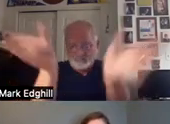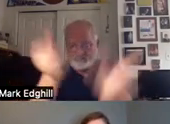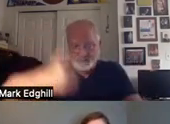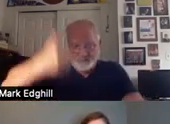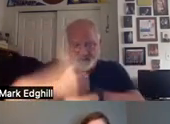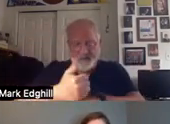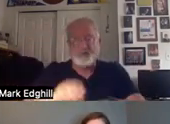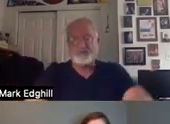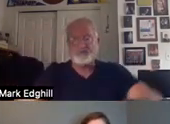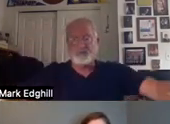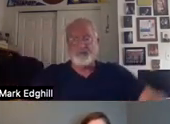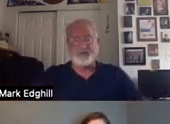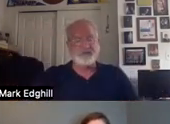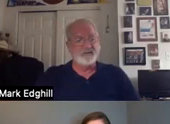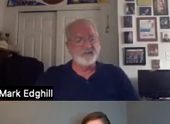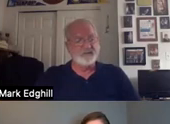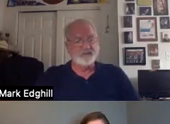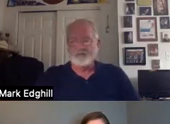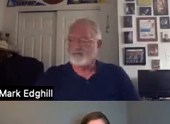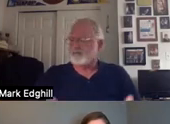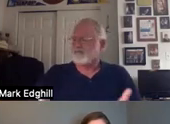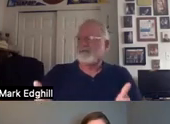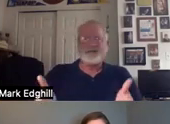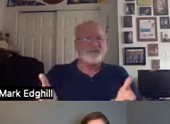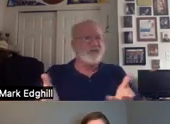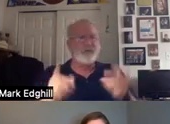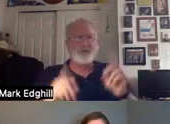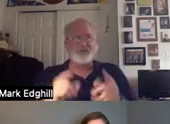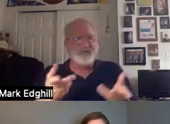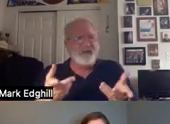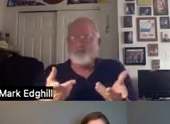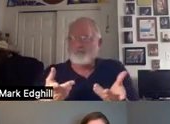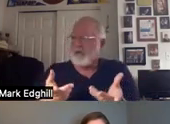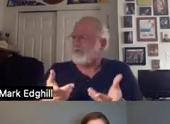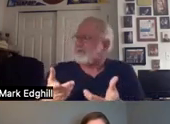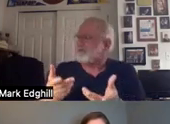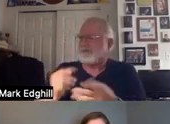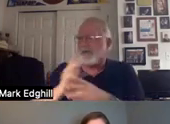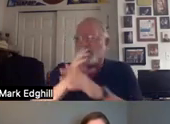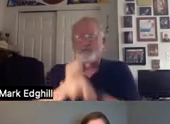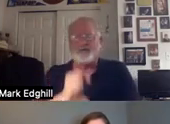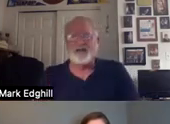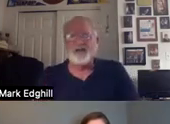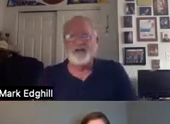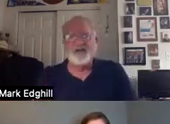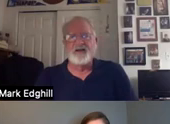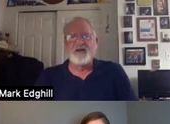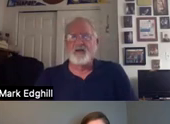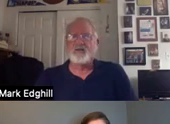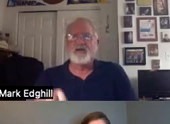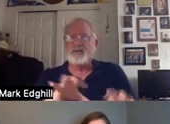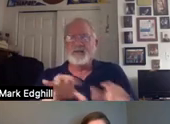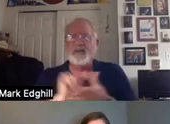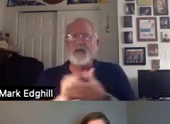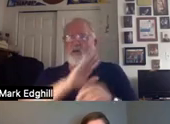building, or just outside of the building, he'd just go set it up right there just in the middle of some random place so that people would walk by and see it. I